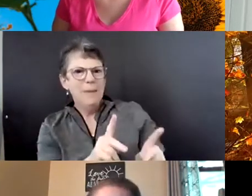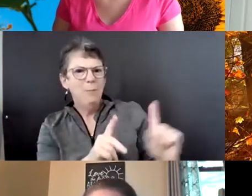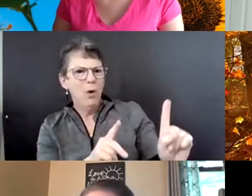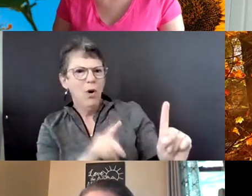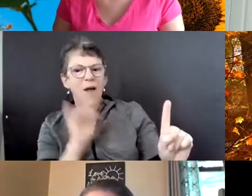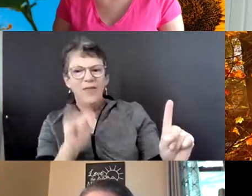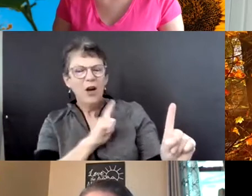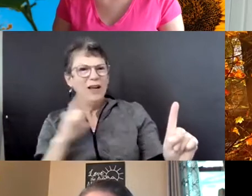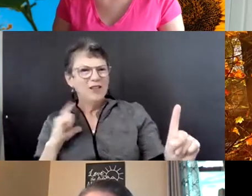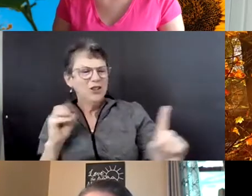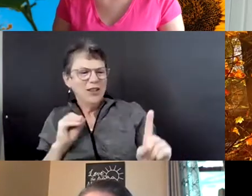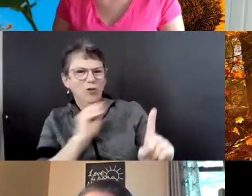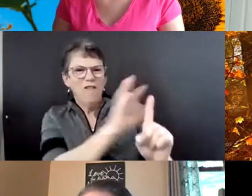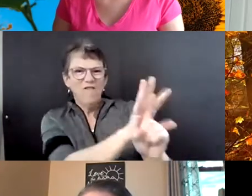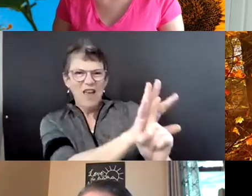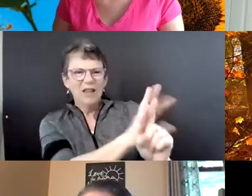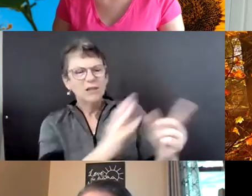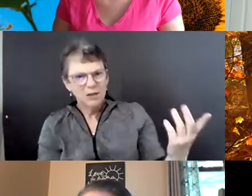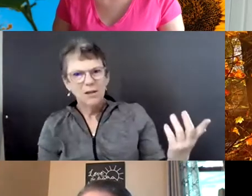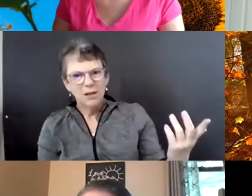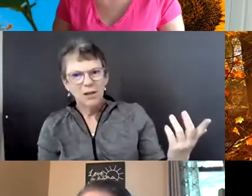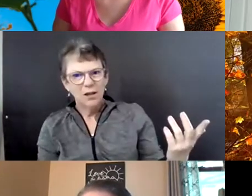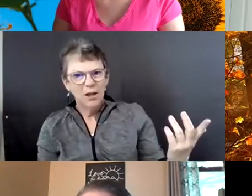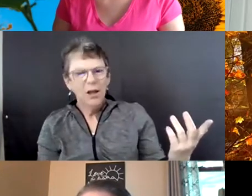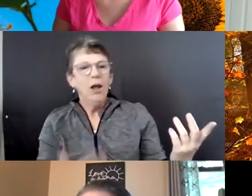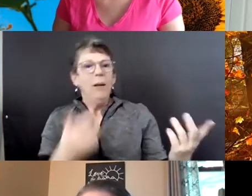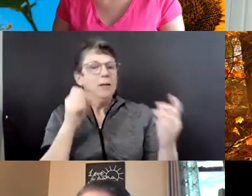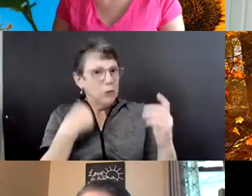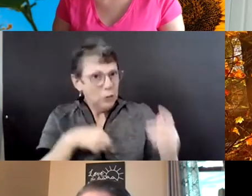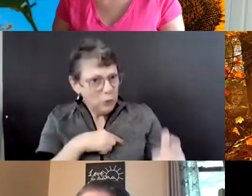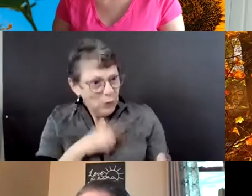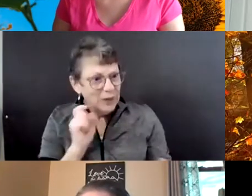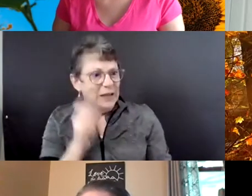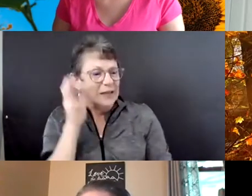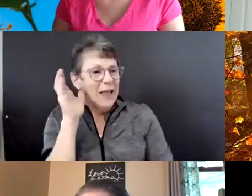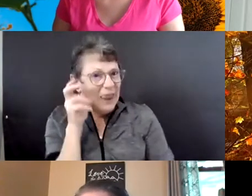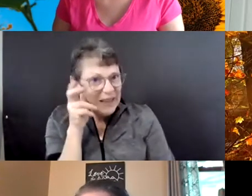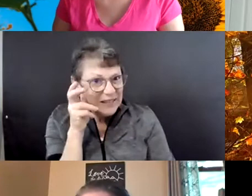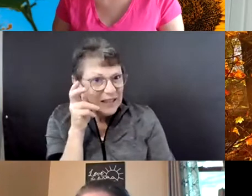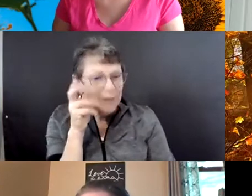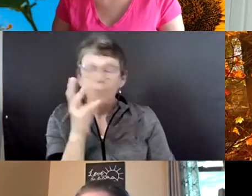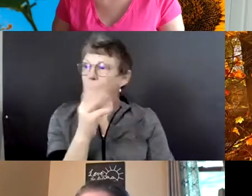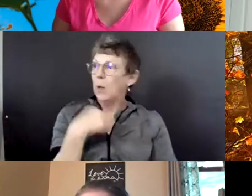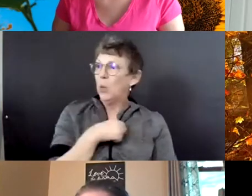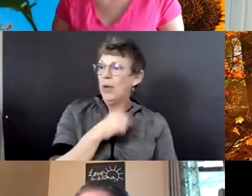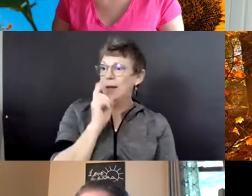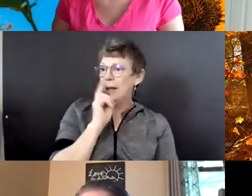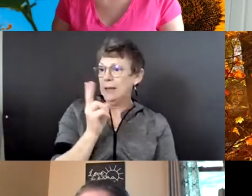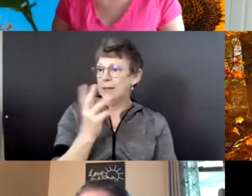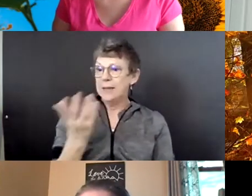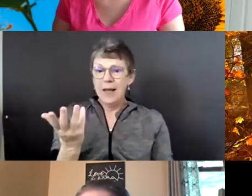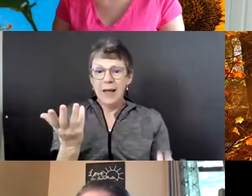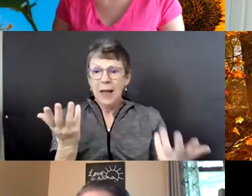I love events like this, because we get to hear from you and how policies that, it may have the best